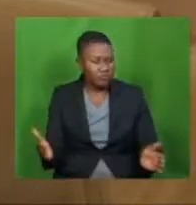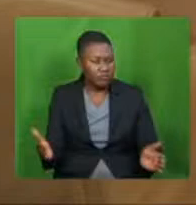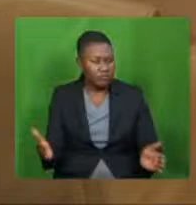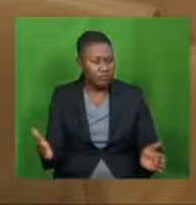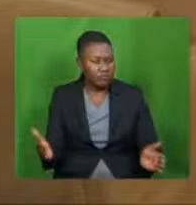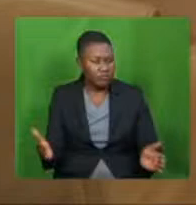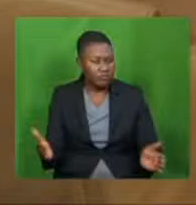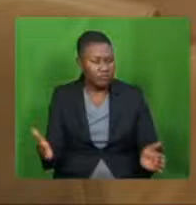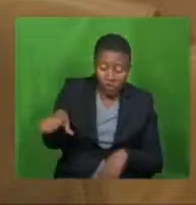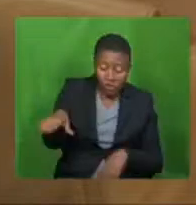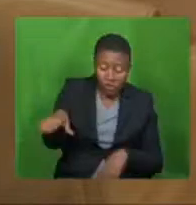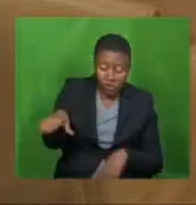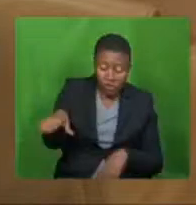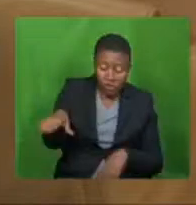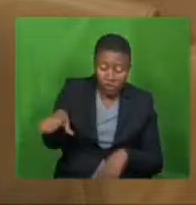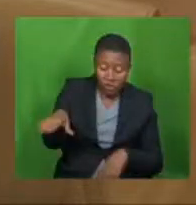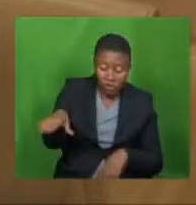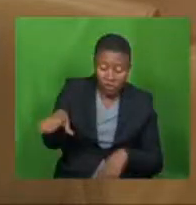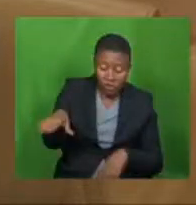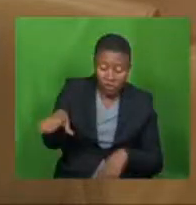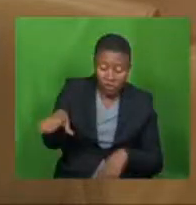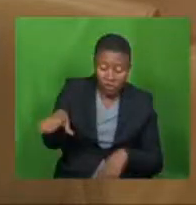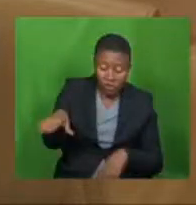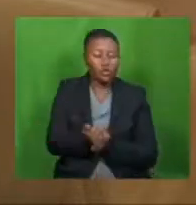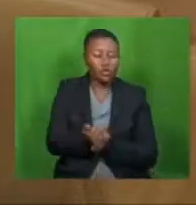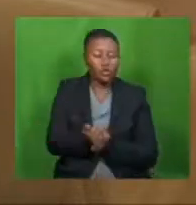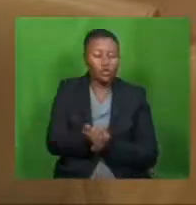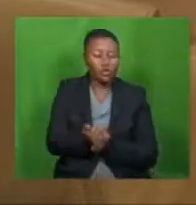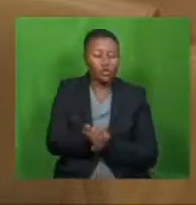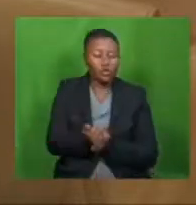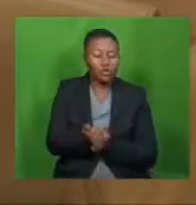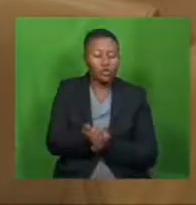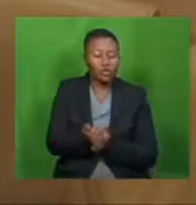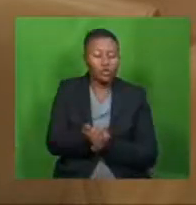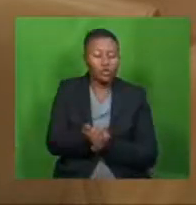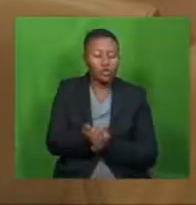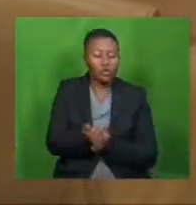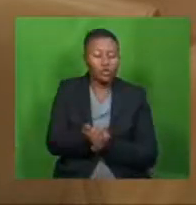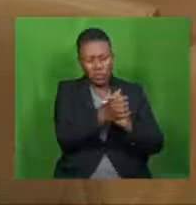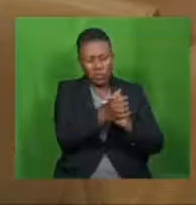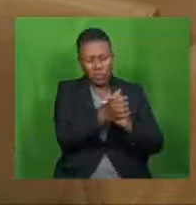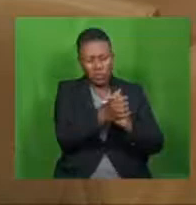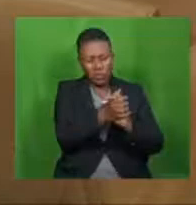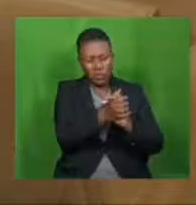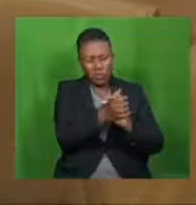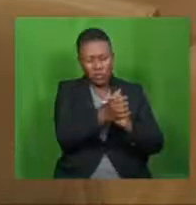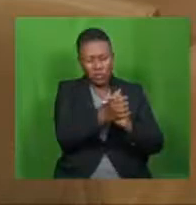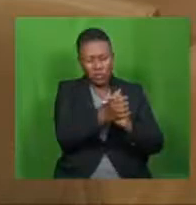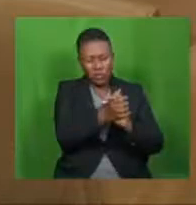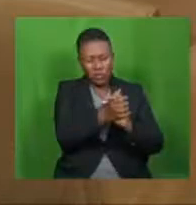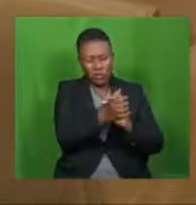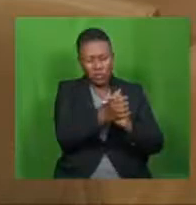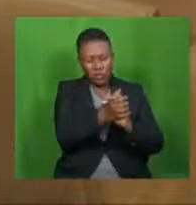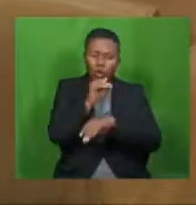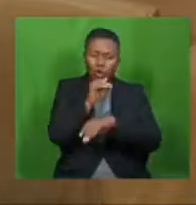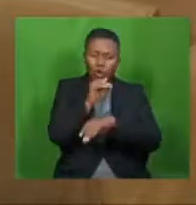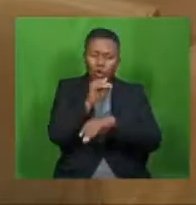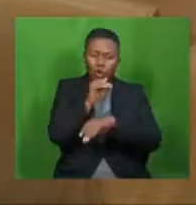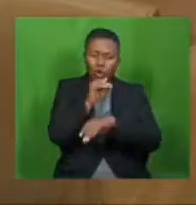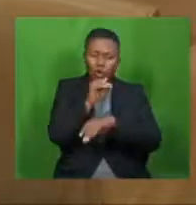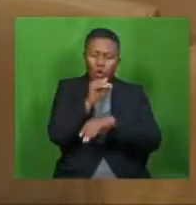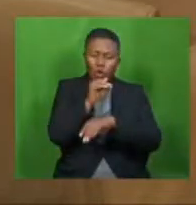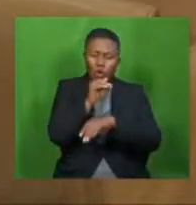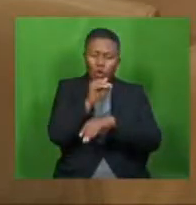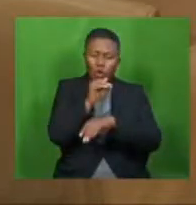help. And I actually commend the Minister. He's called on all especially the former presidents of